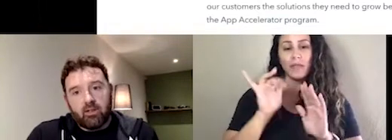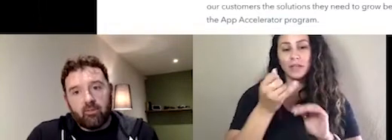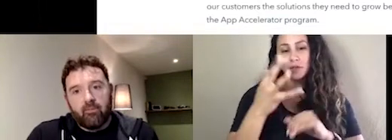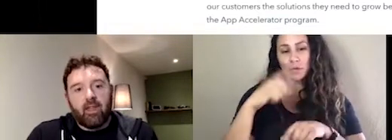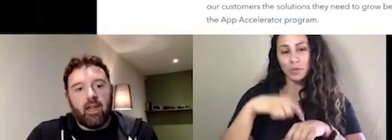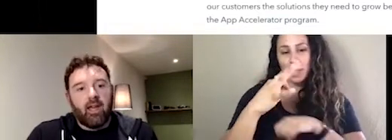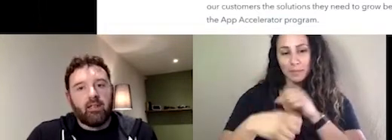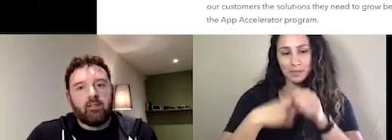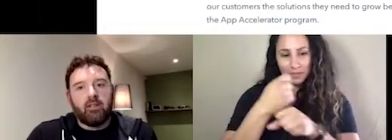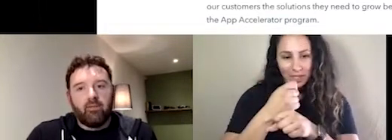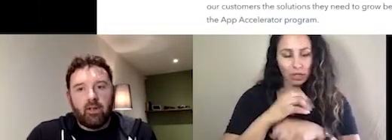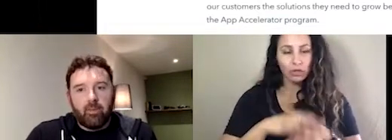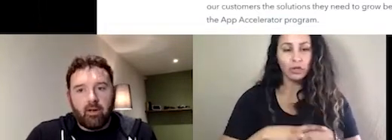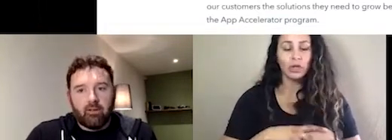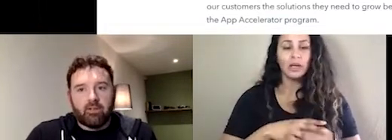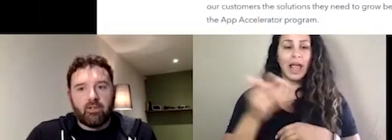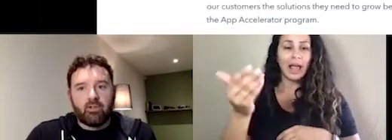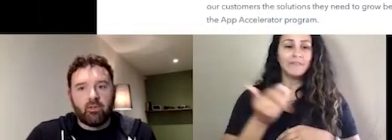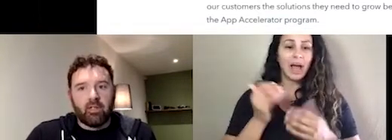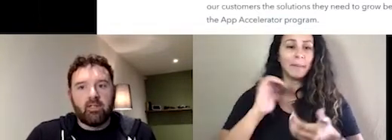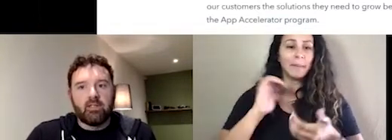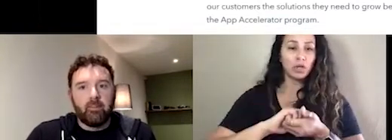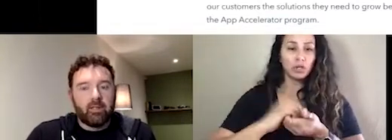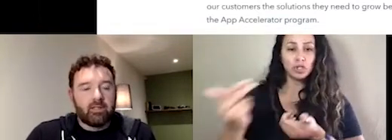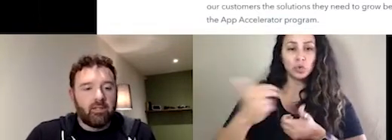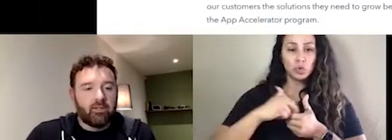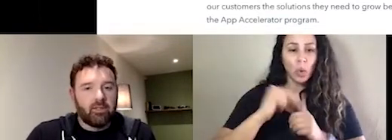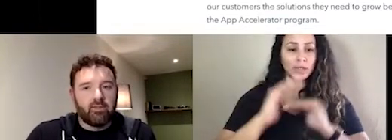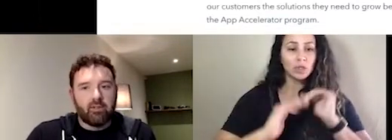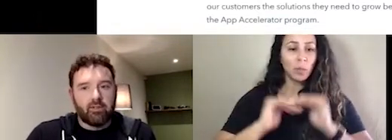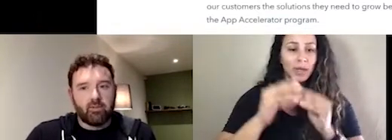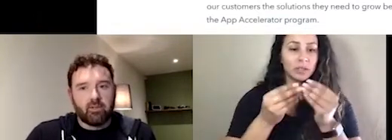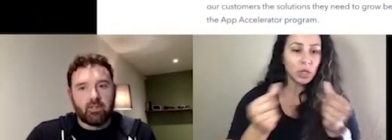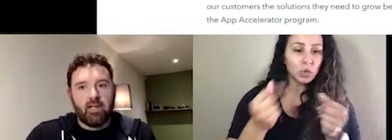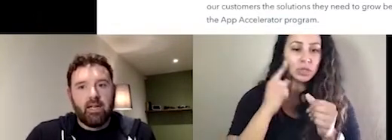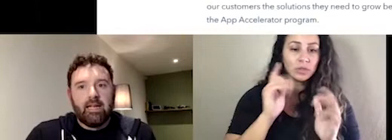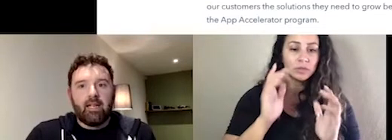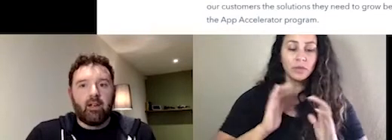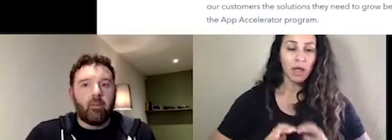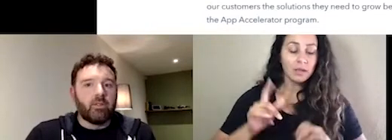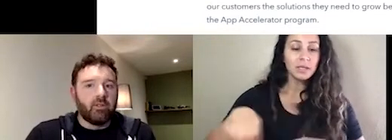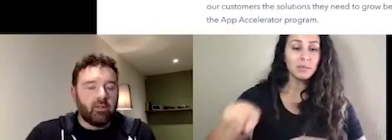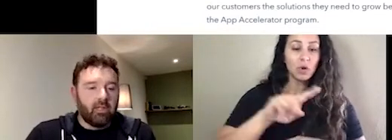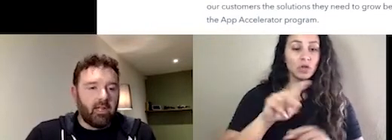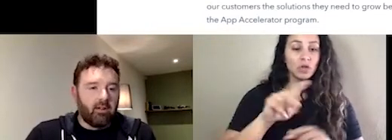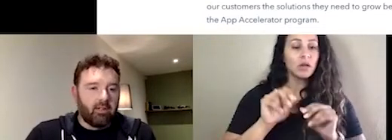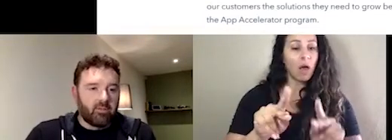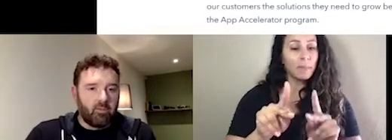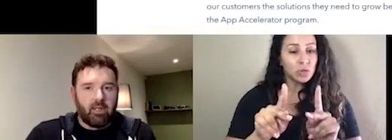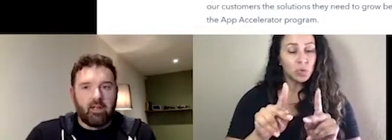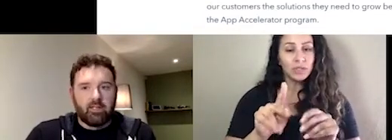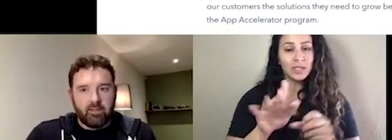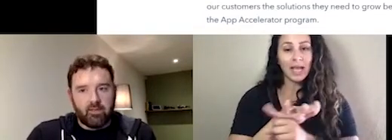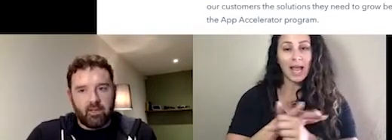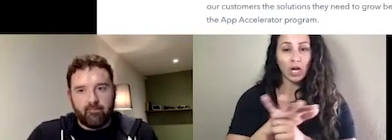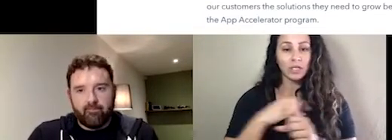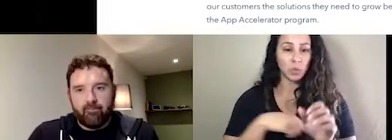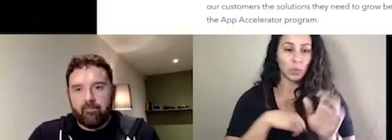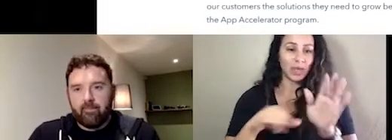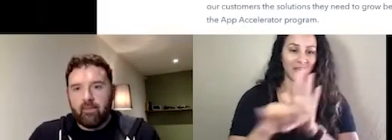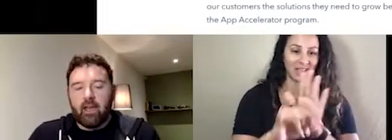times a year and invite partners to join to build solutions for customers in opportunity areas we